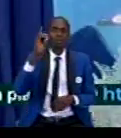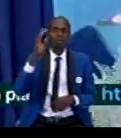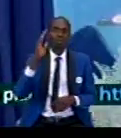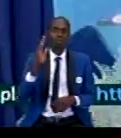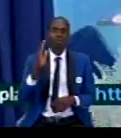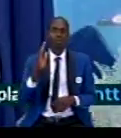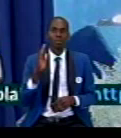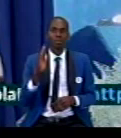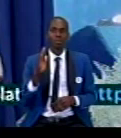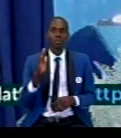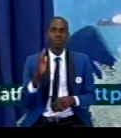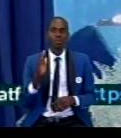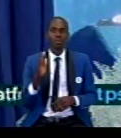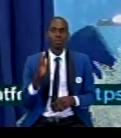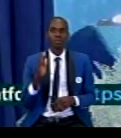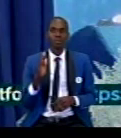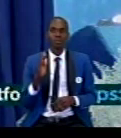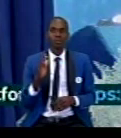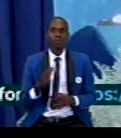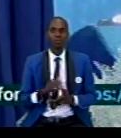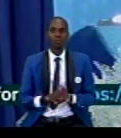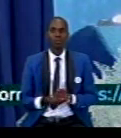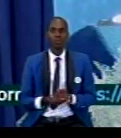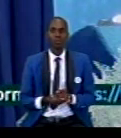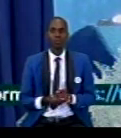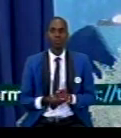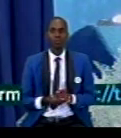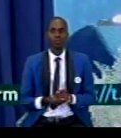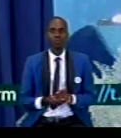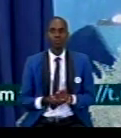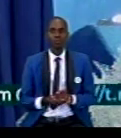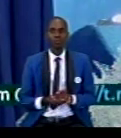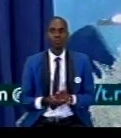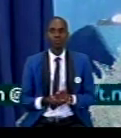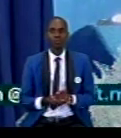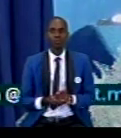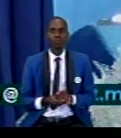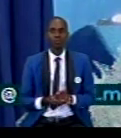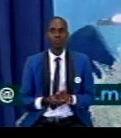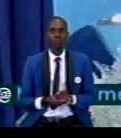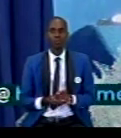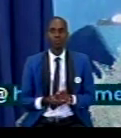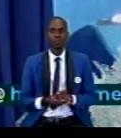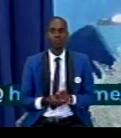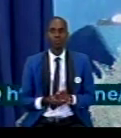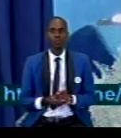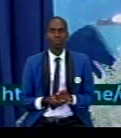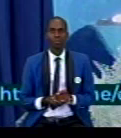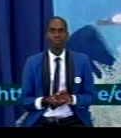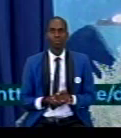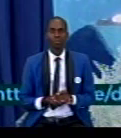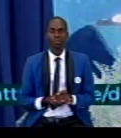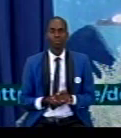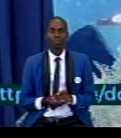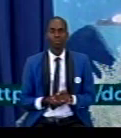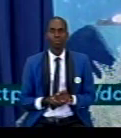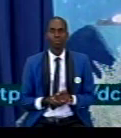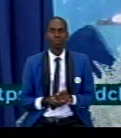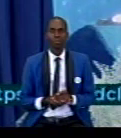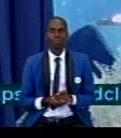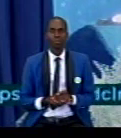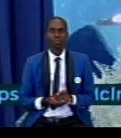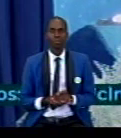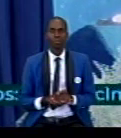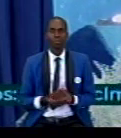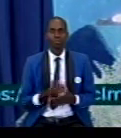testimonies now. This is Glory, 13 years old girl. She has a very beautiful